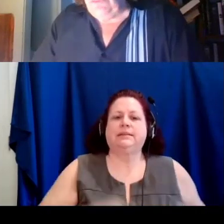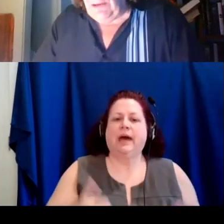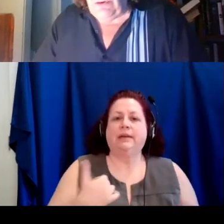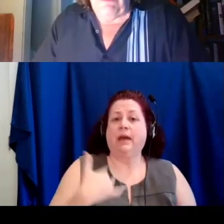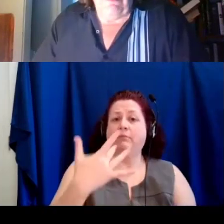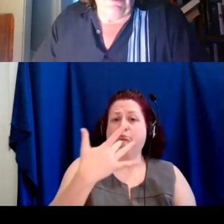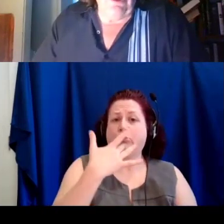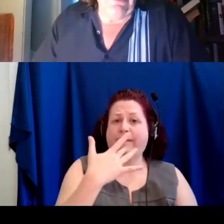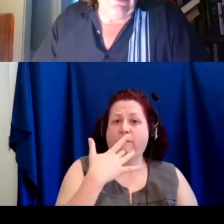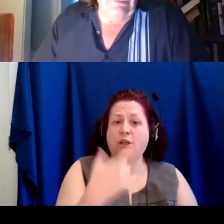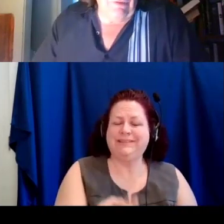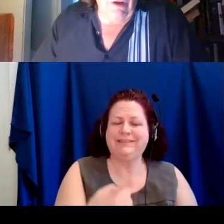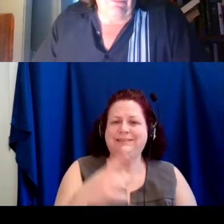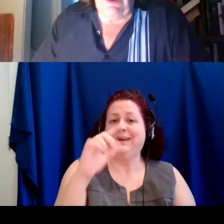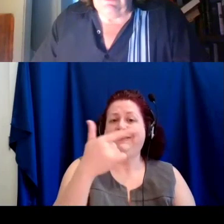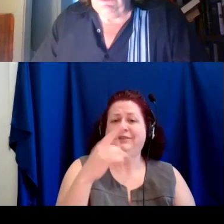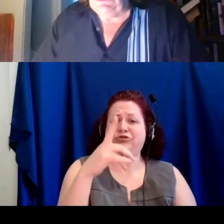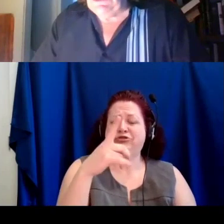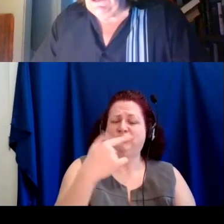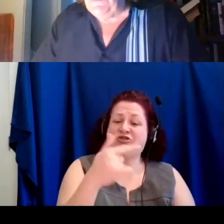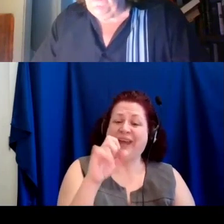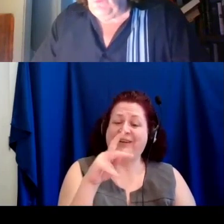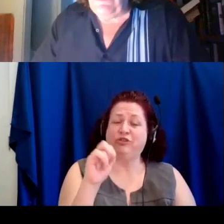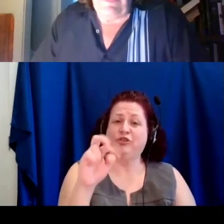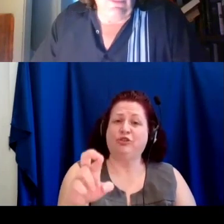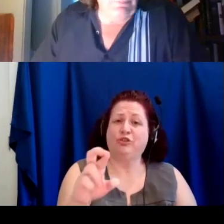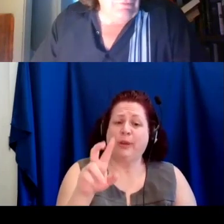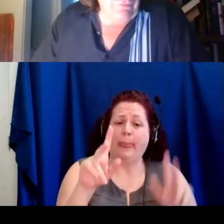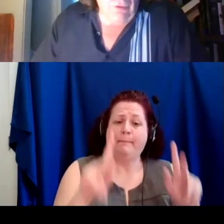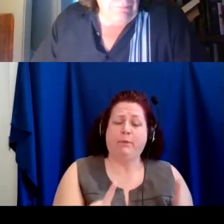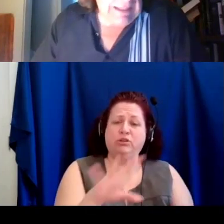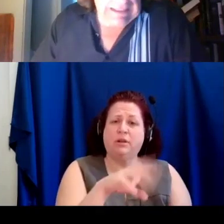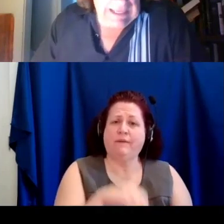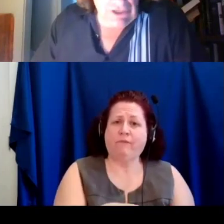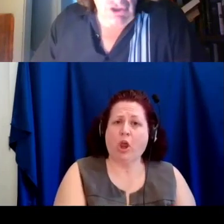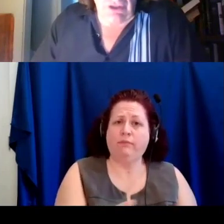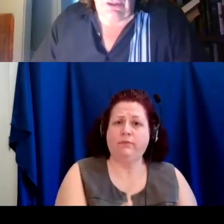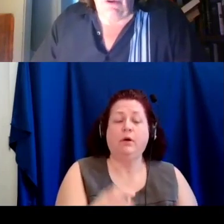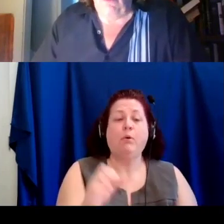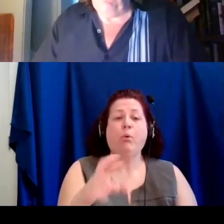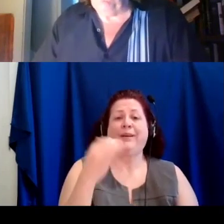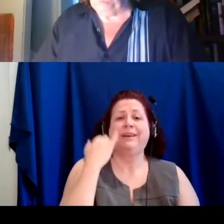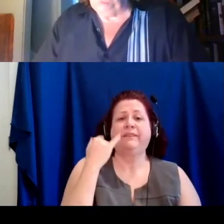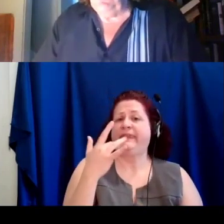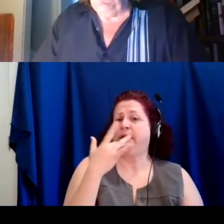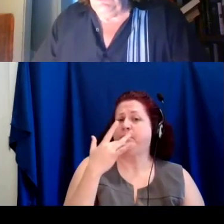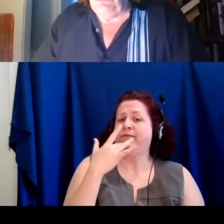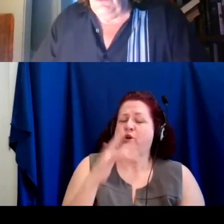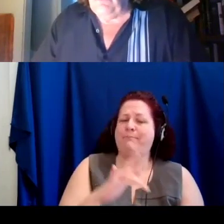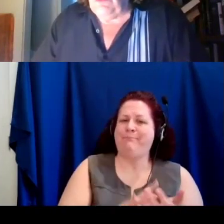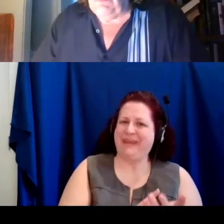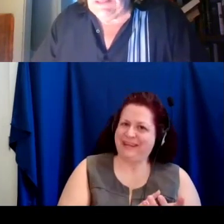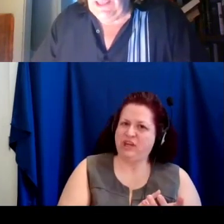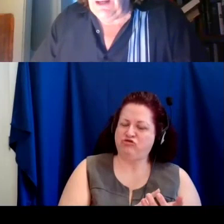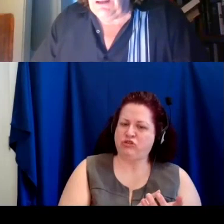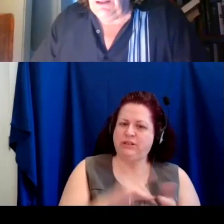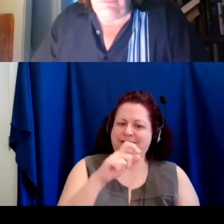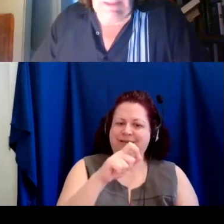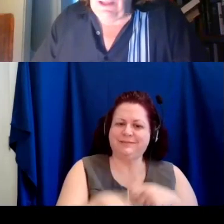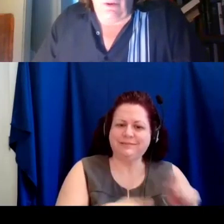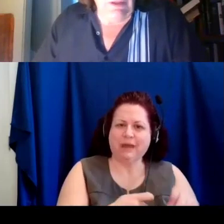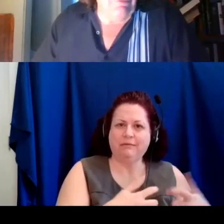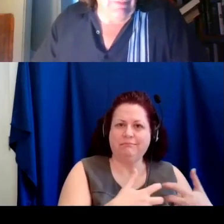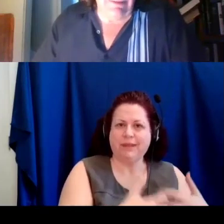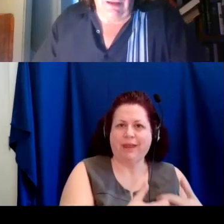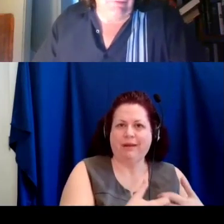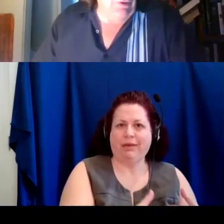The gender of the persons involved with, whether they would prefer medication over mechanical.